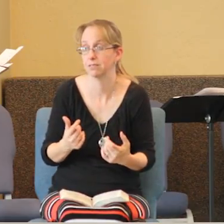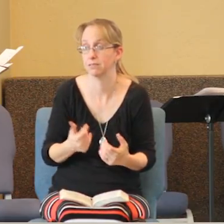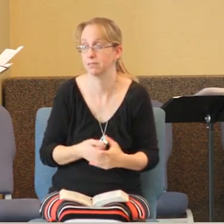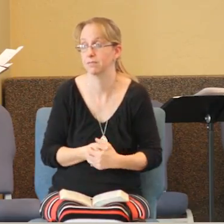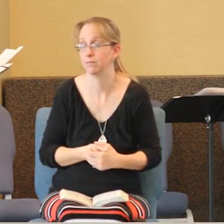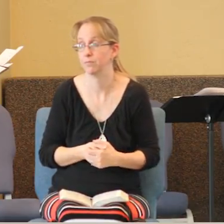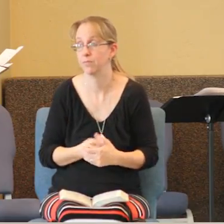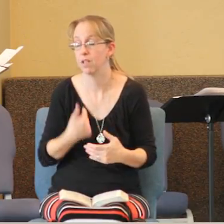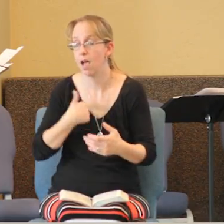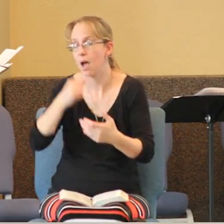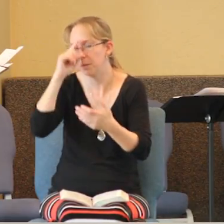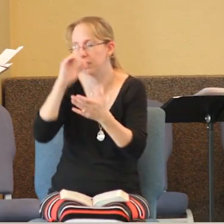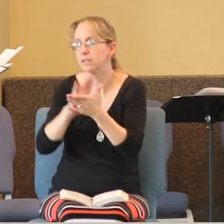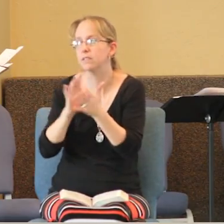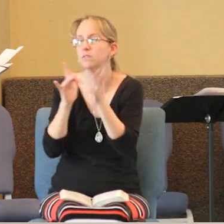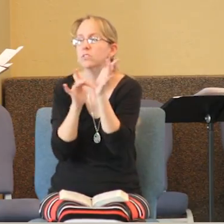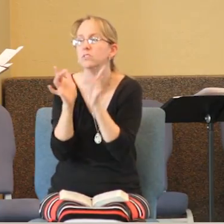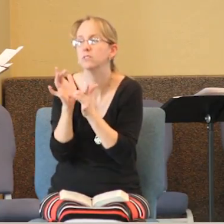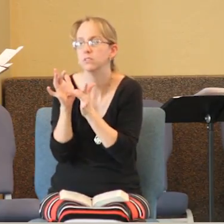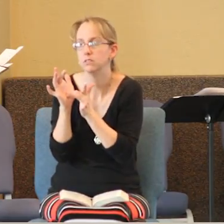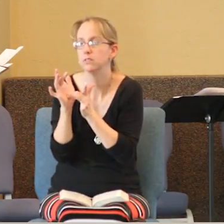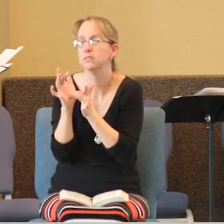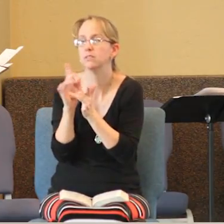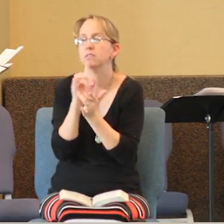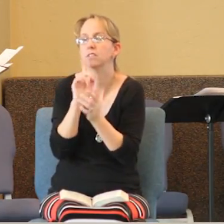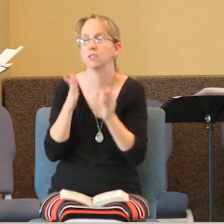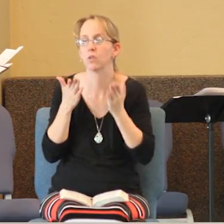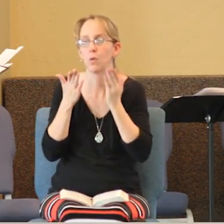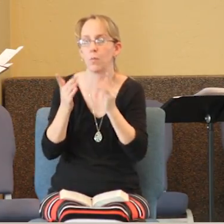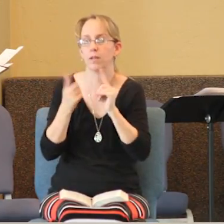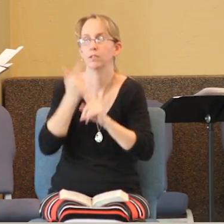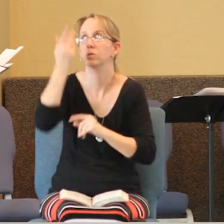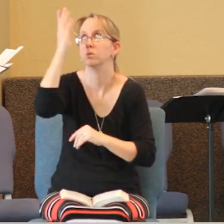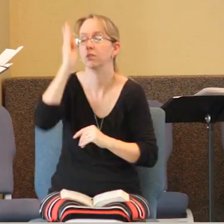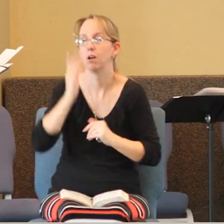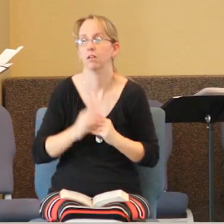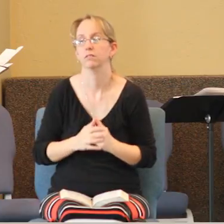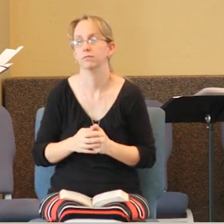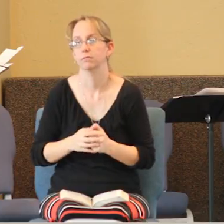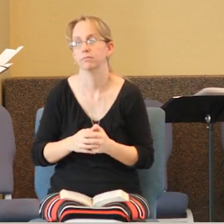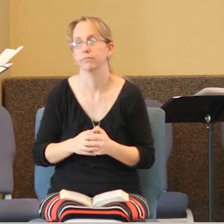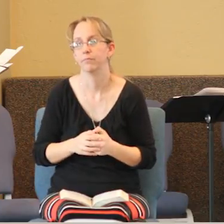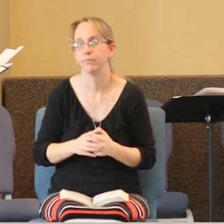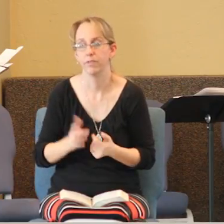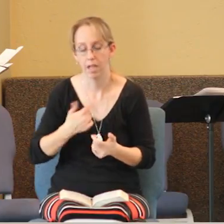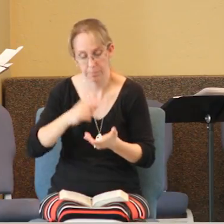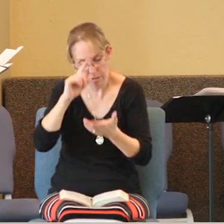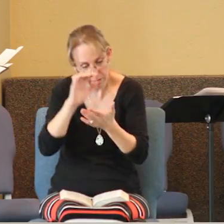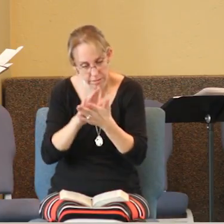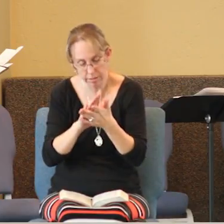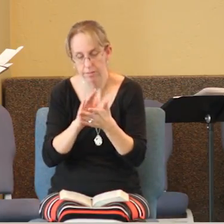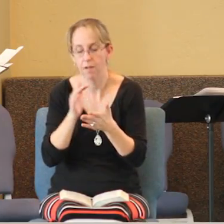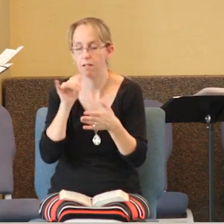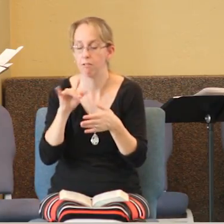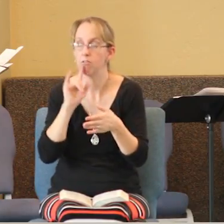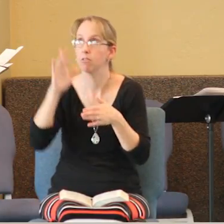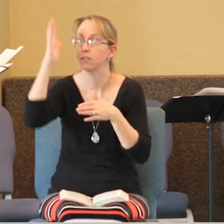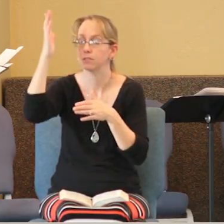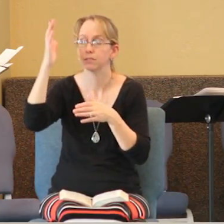I believe that Jesus is the way to God. I believe that he's the Messiah.